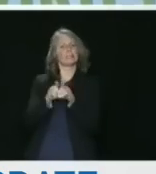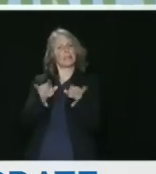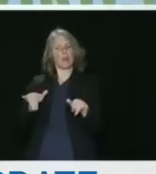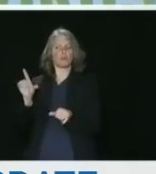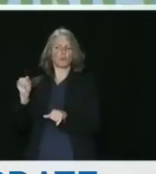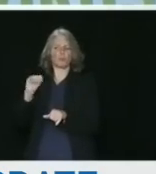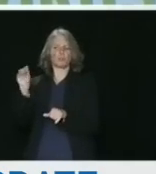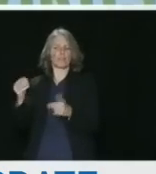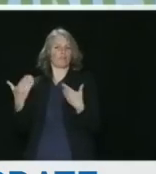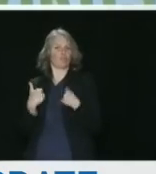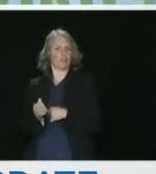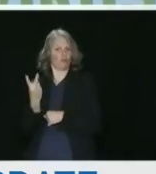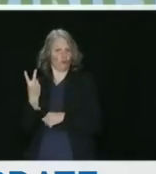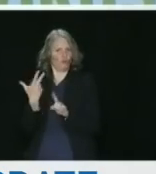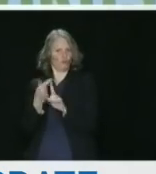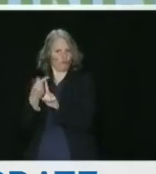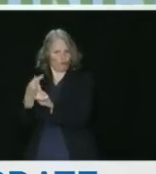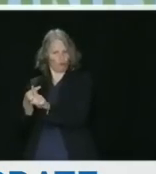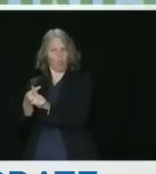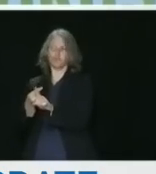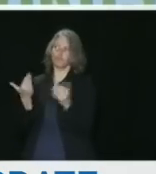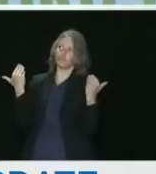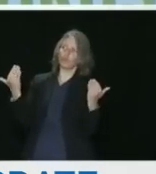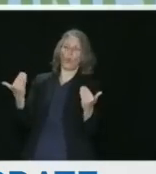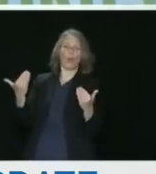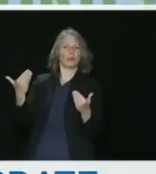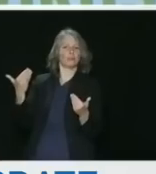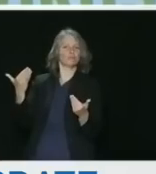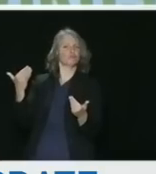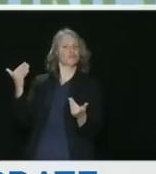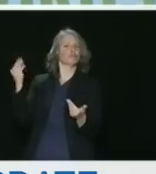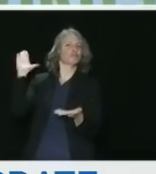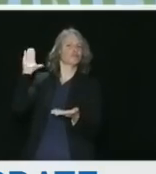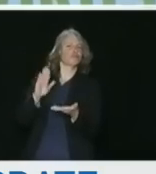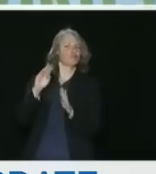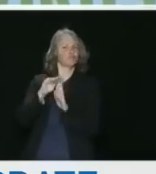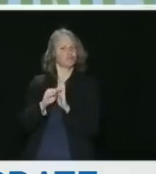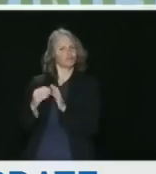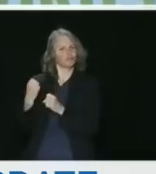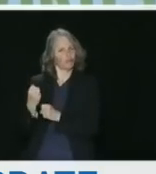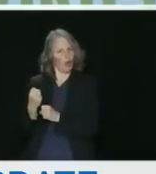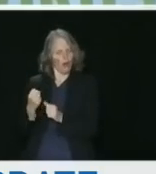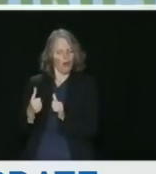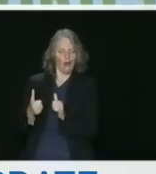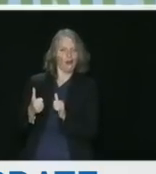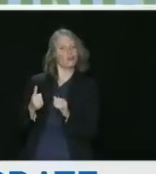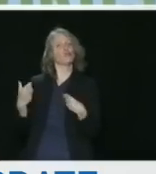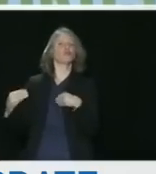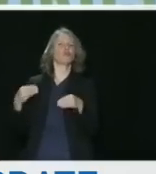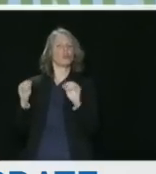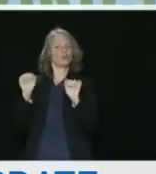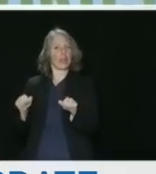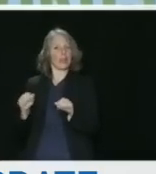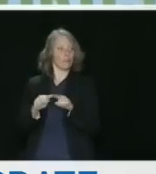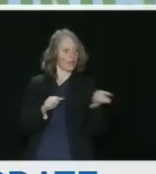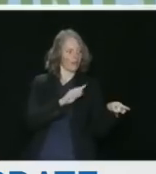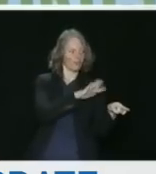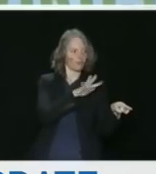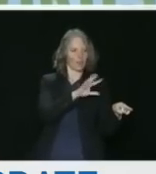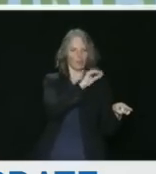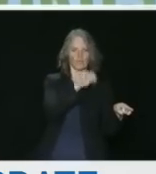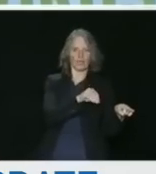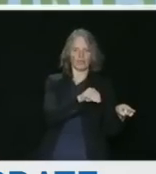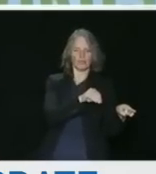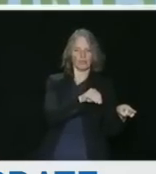the same point in time when 20% of adults have had 2 doses, but overall only 55% have received a vaccine, and you